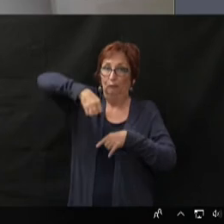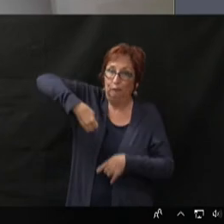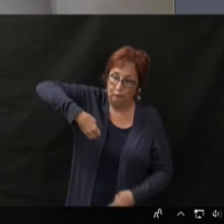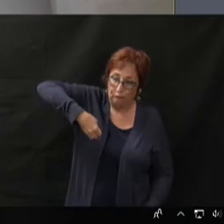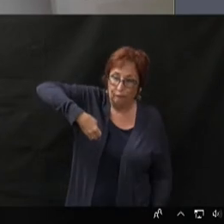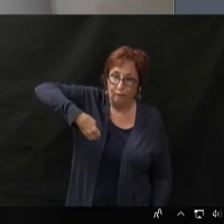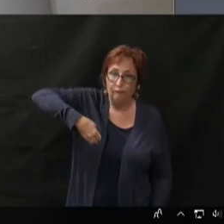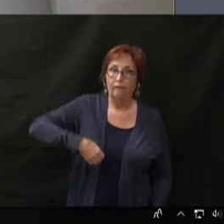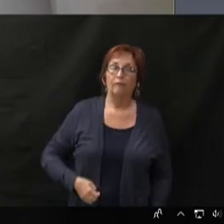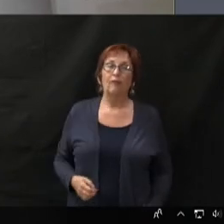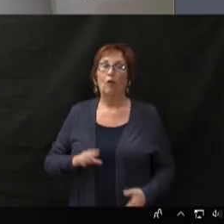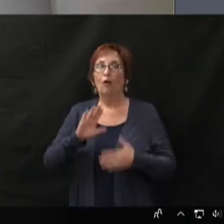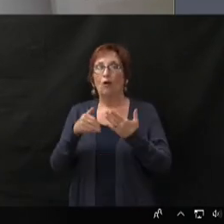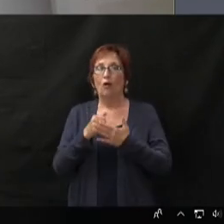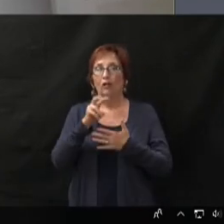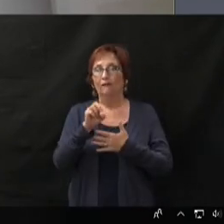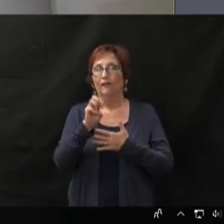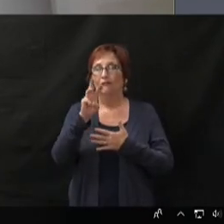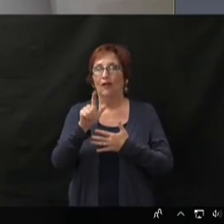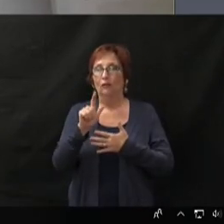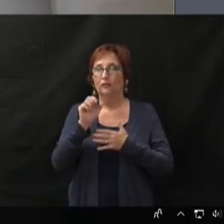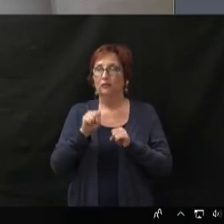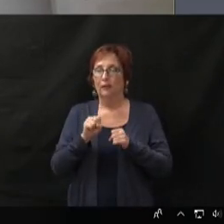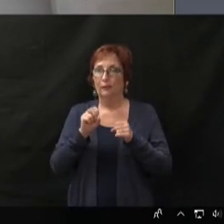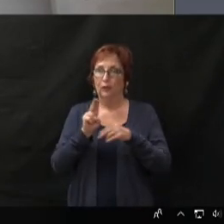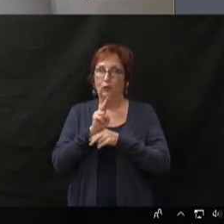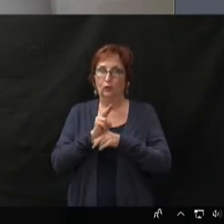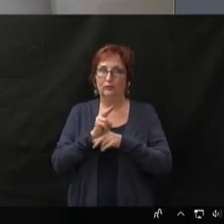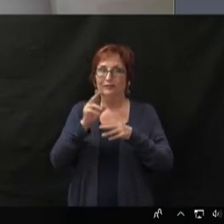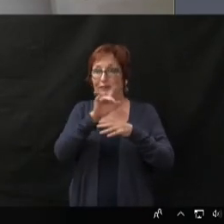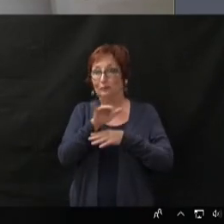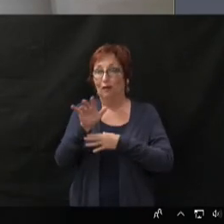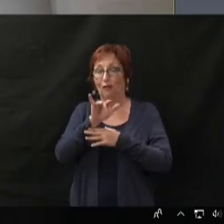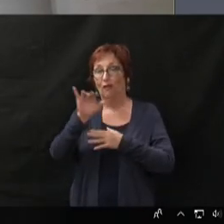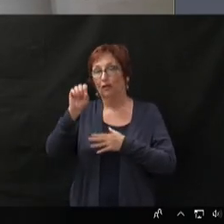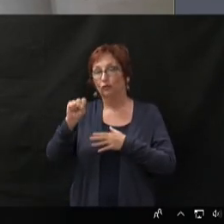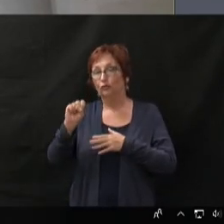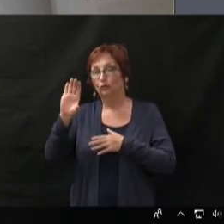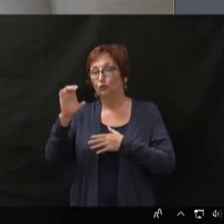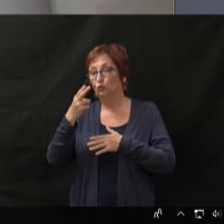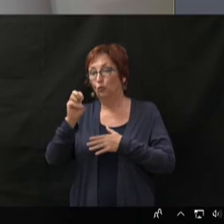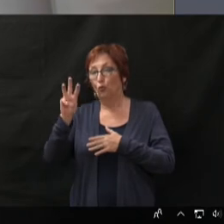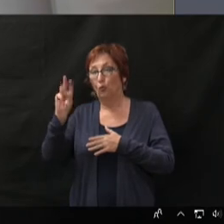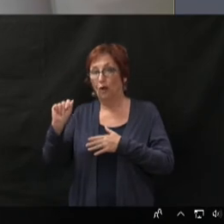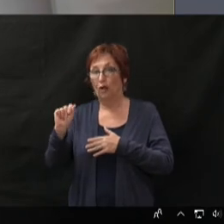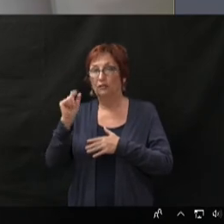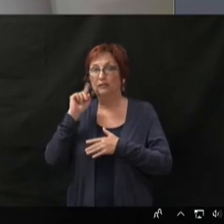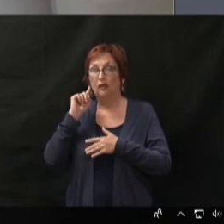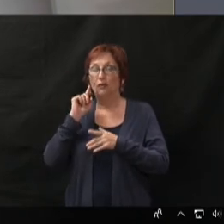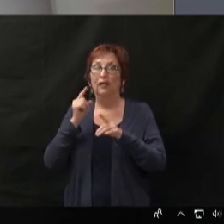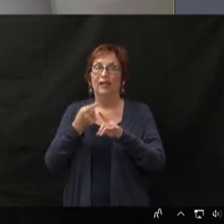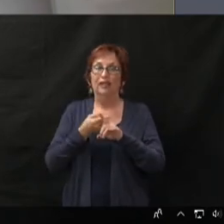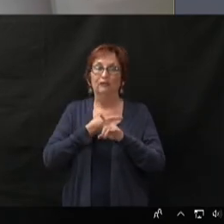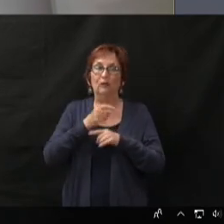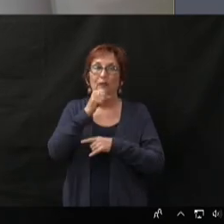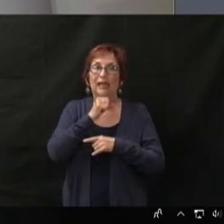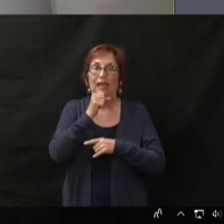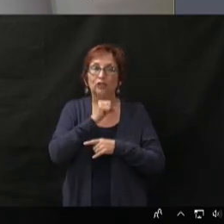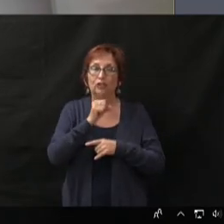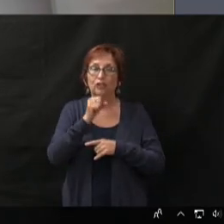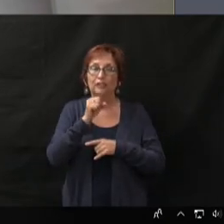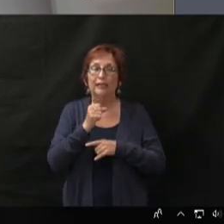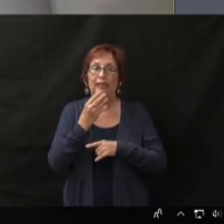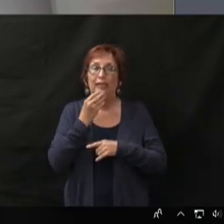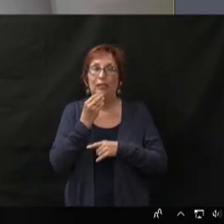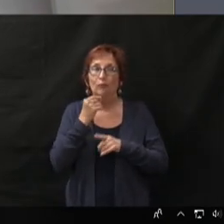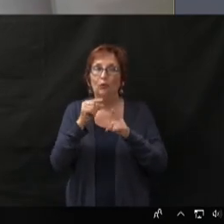All the vowels, I just said, can be used to spell the schwa sound. And it comes from the ancient Hebrew word which means